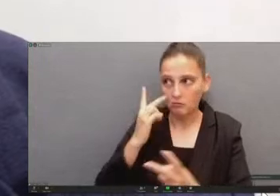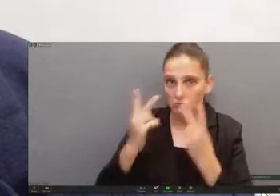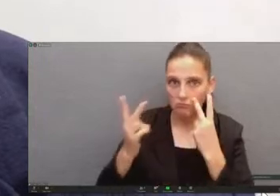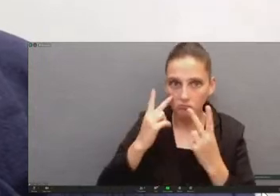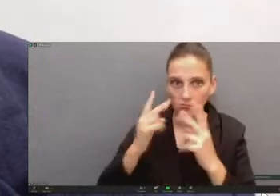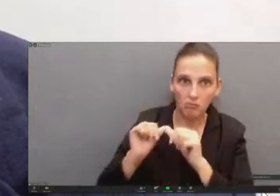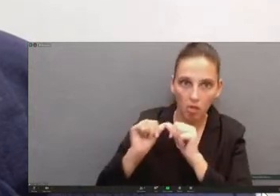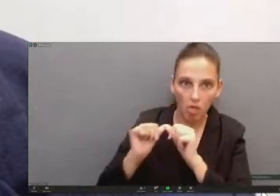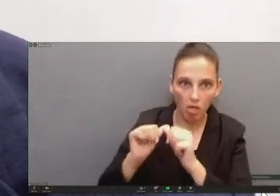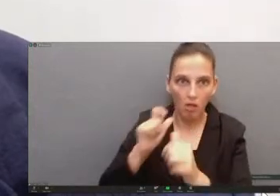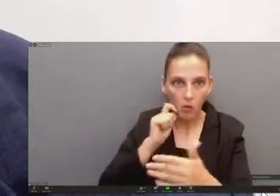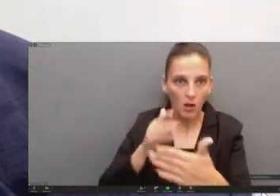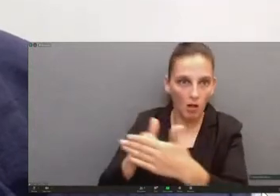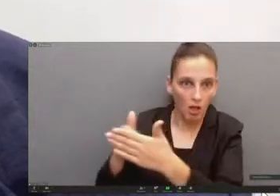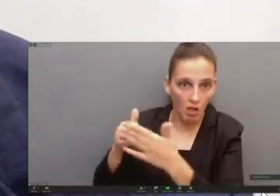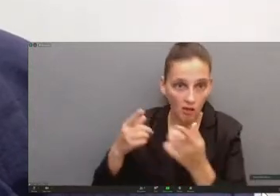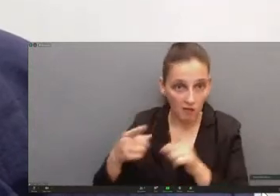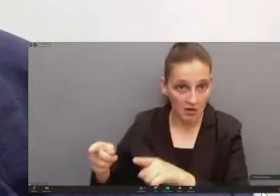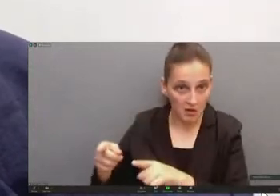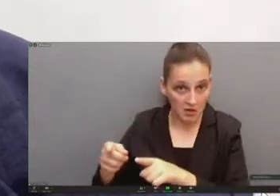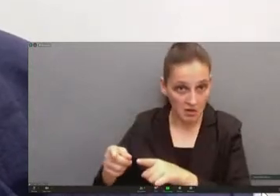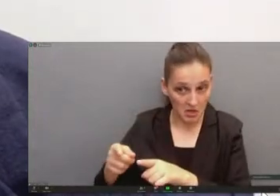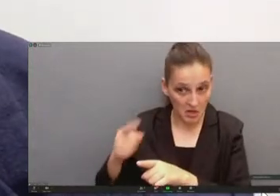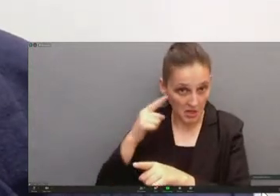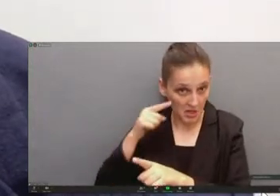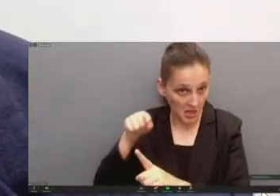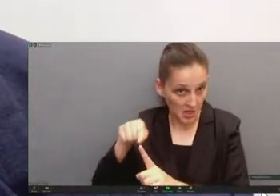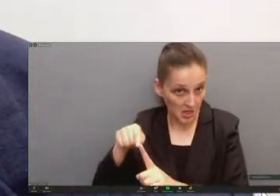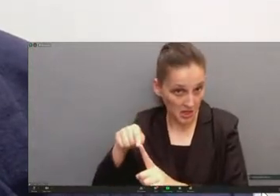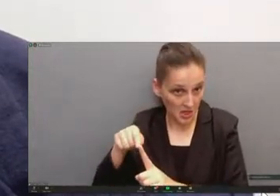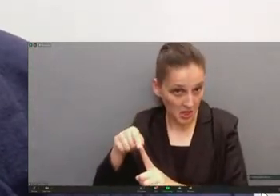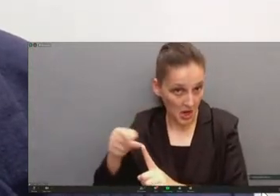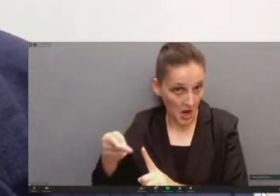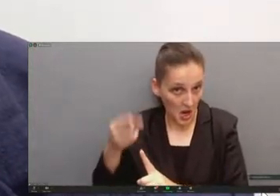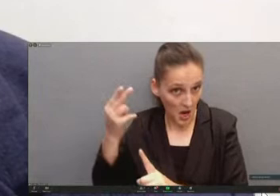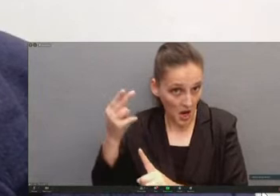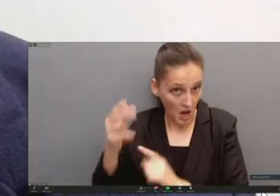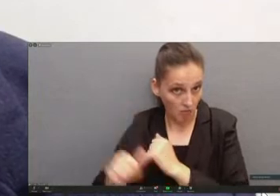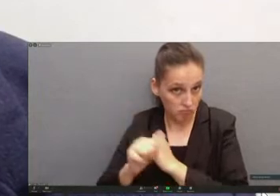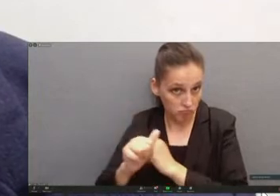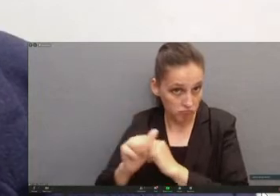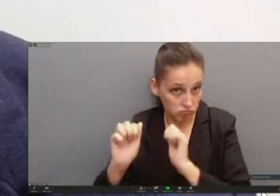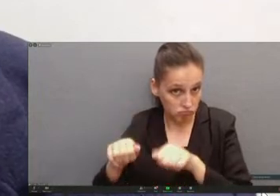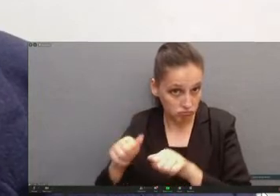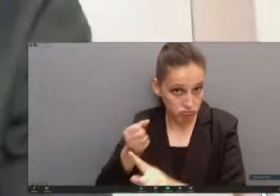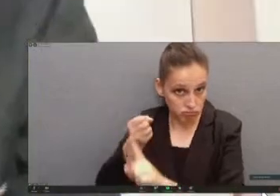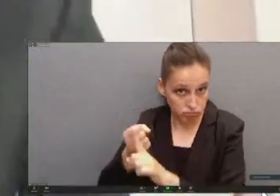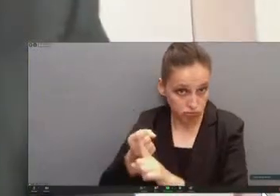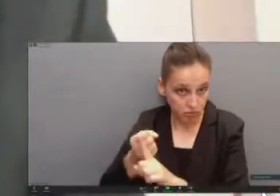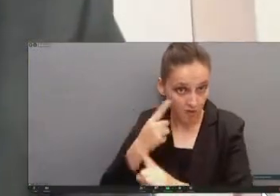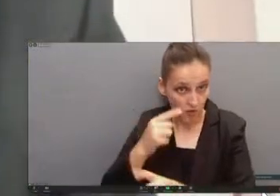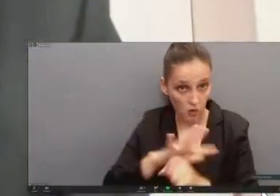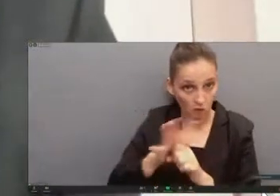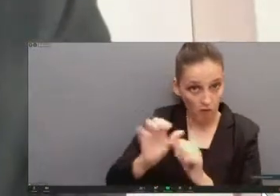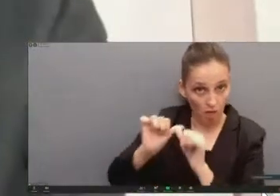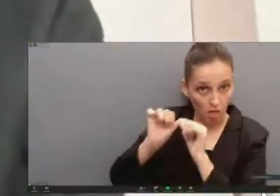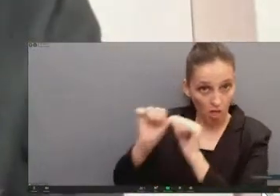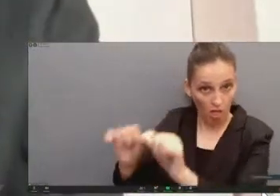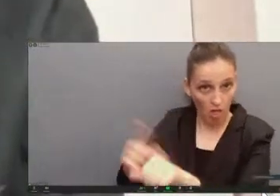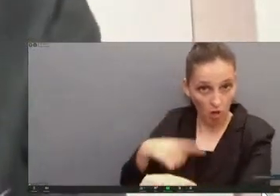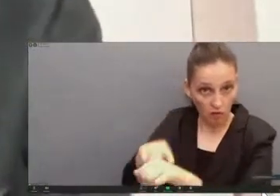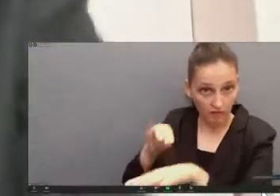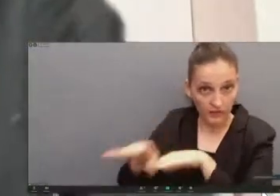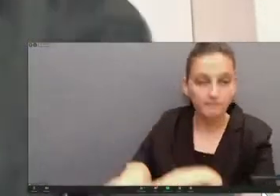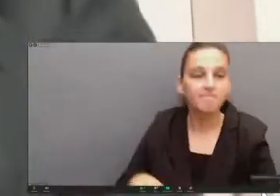have any predilection towards these long-term sequelae? It's a great question. It's one